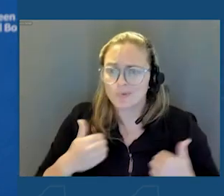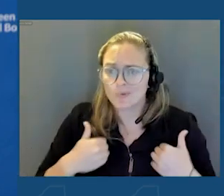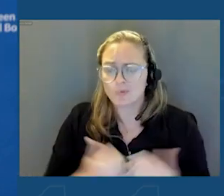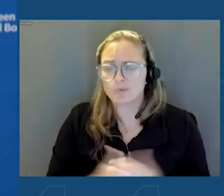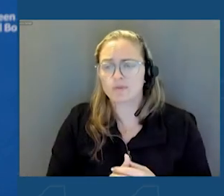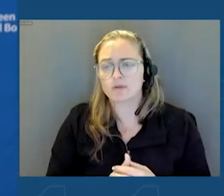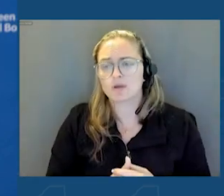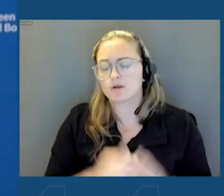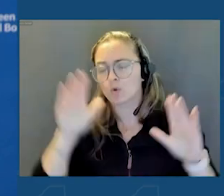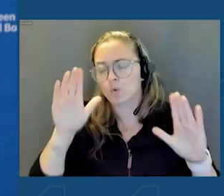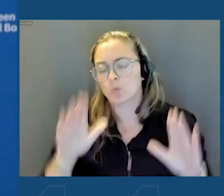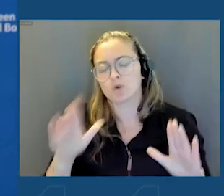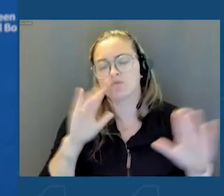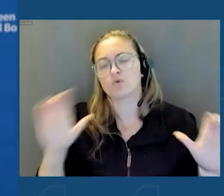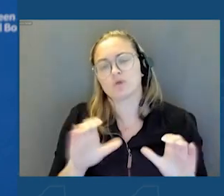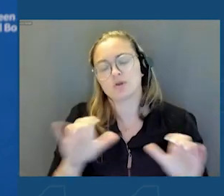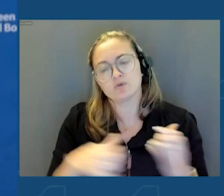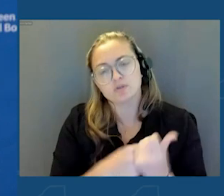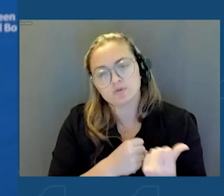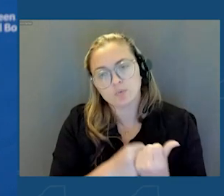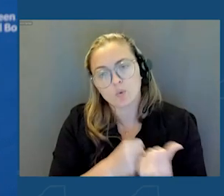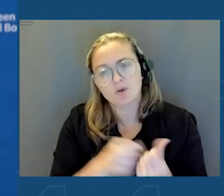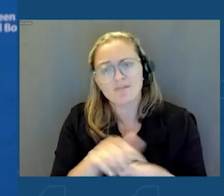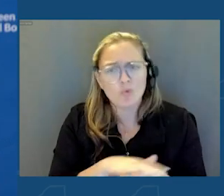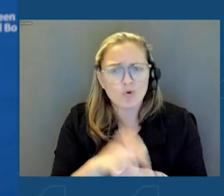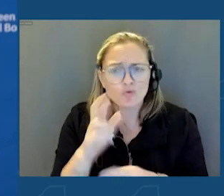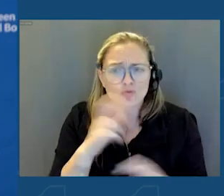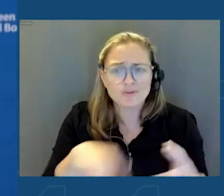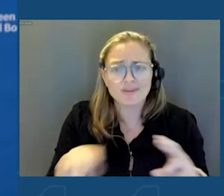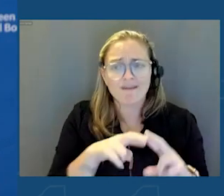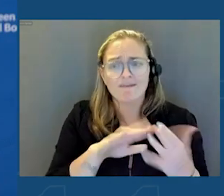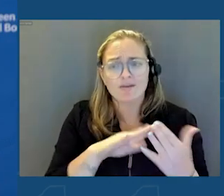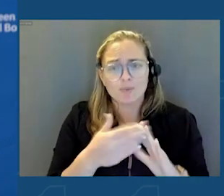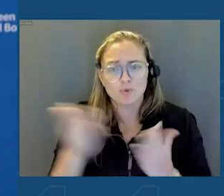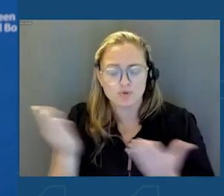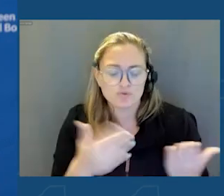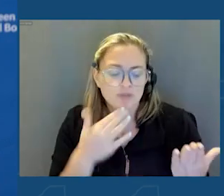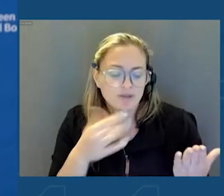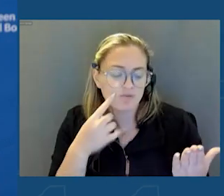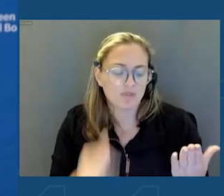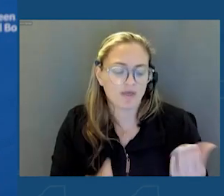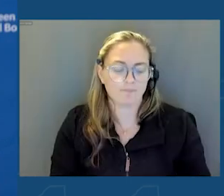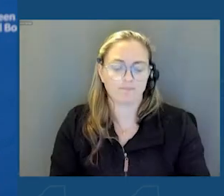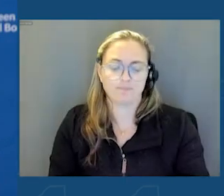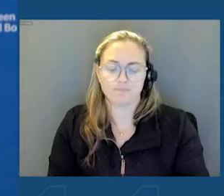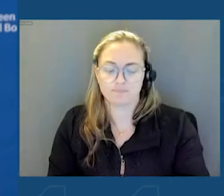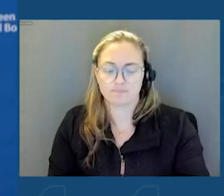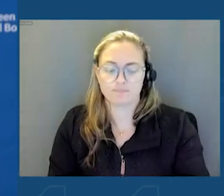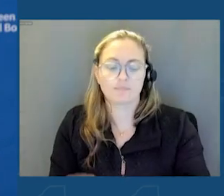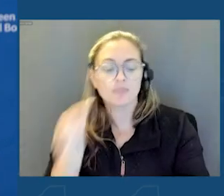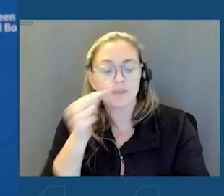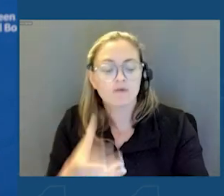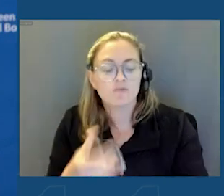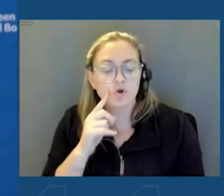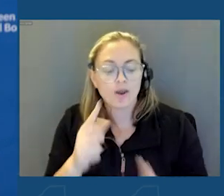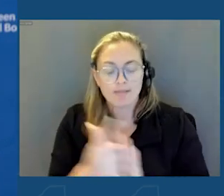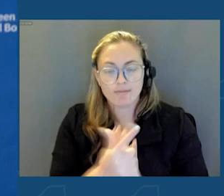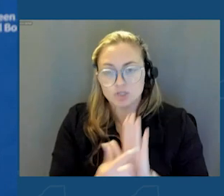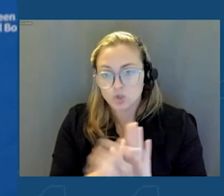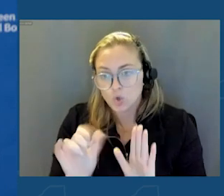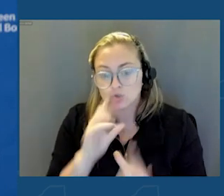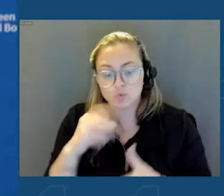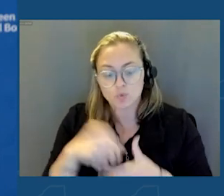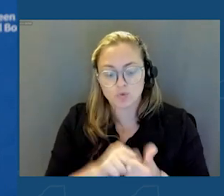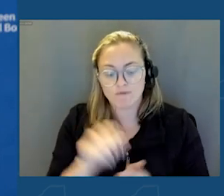wonderful for recreation. It supports local recycling and community services, so thank you for that. The governor and the legislature also included